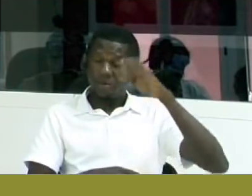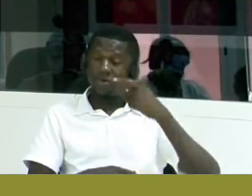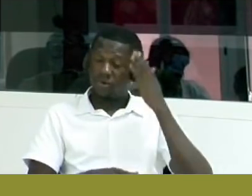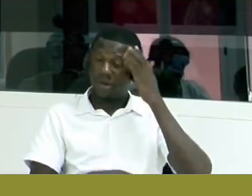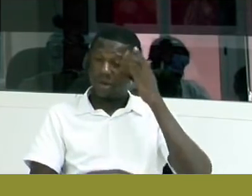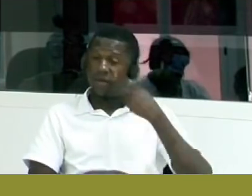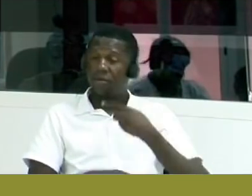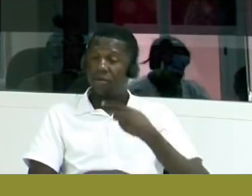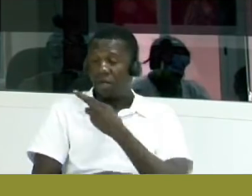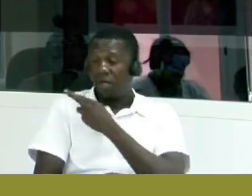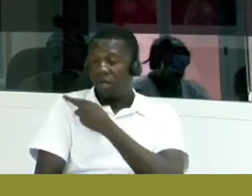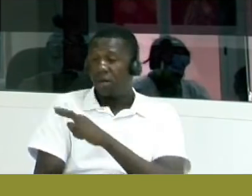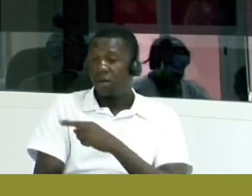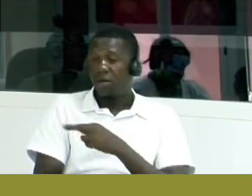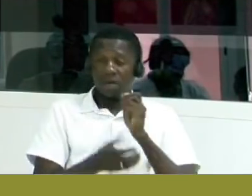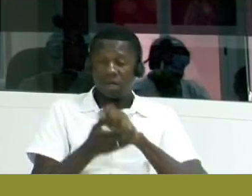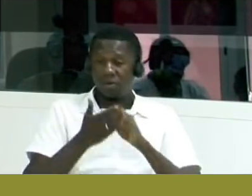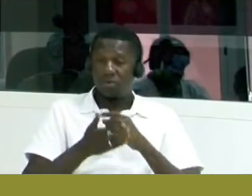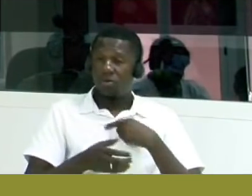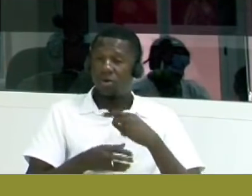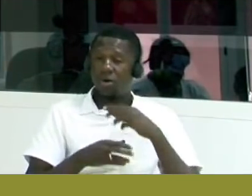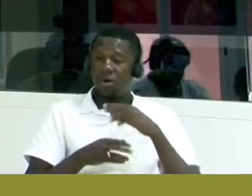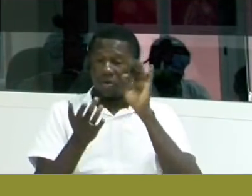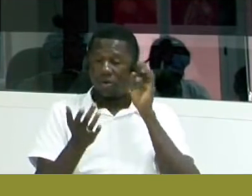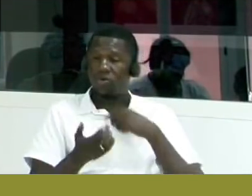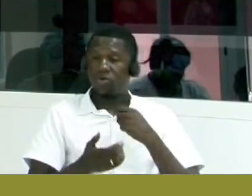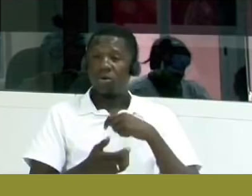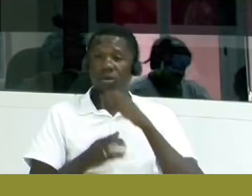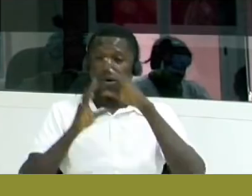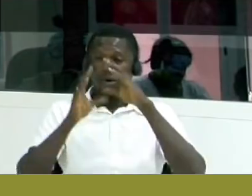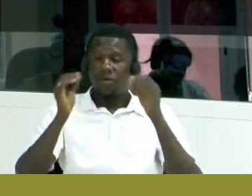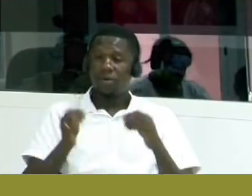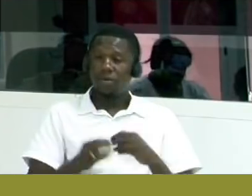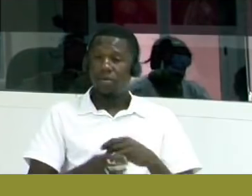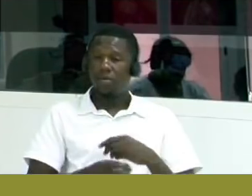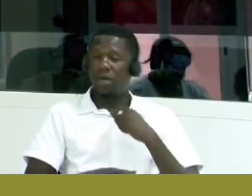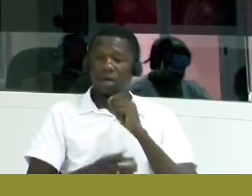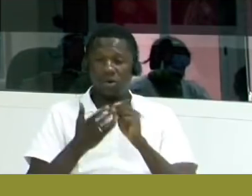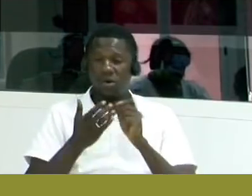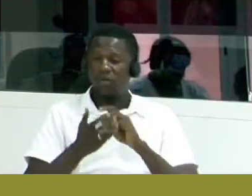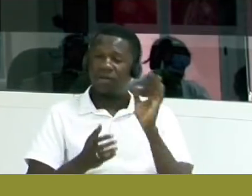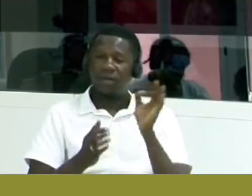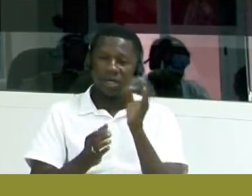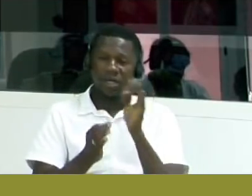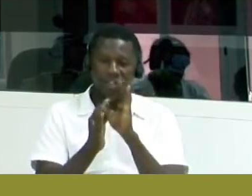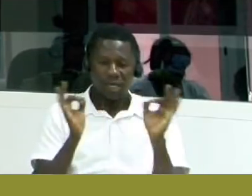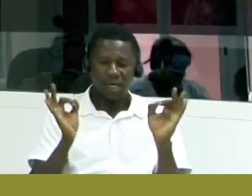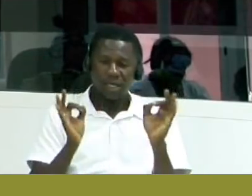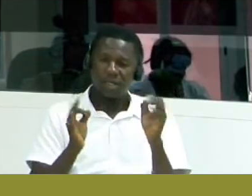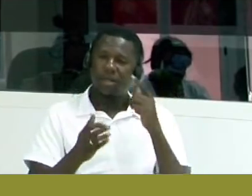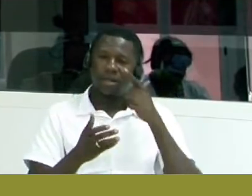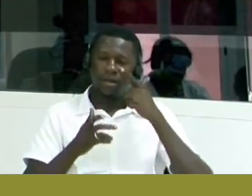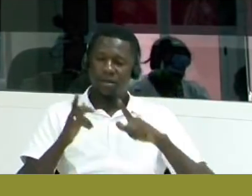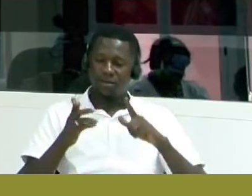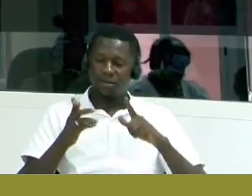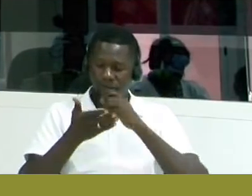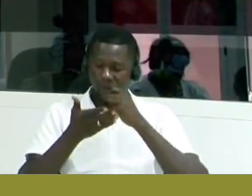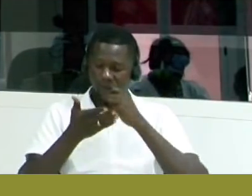was written to appointed to some office. But I wrote a very nice letter. A very nice letter declining